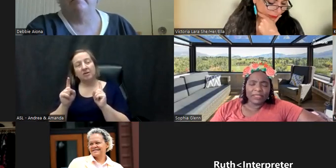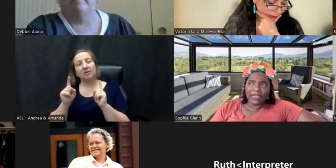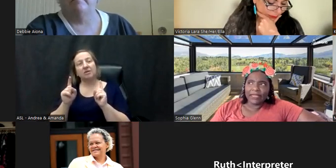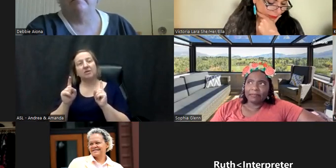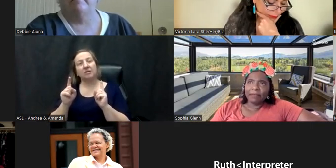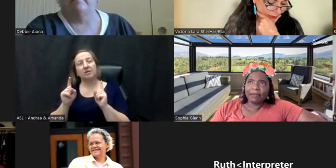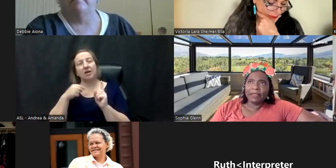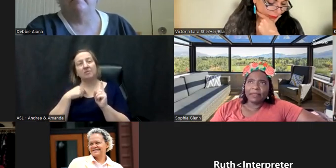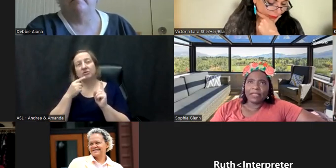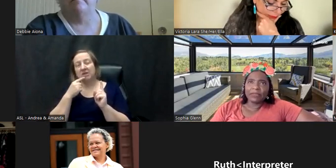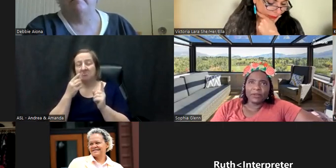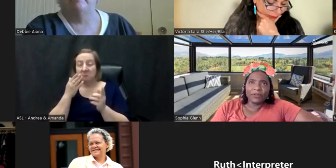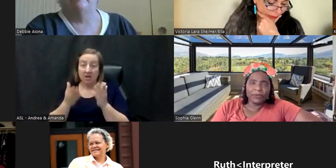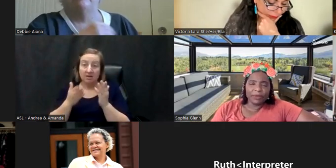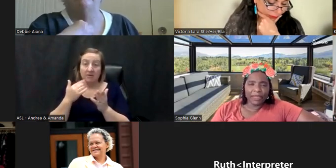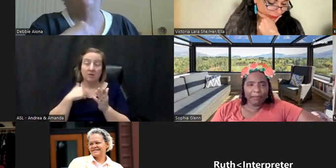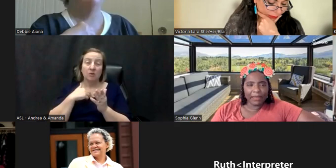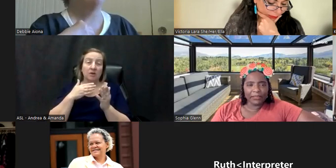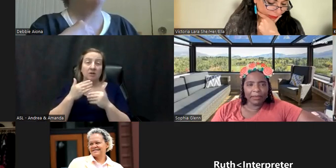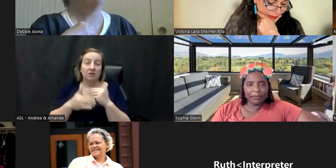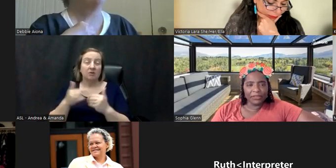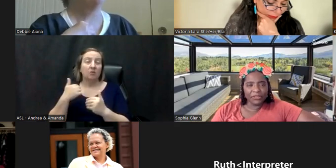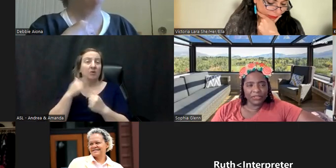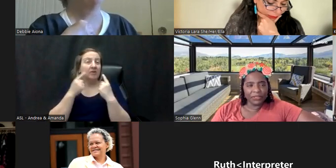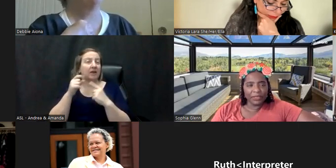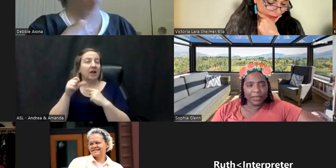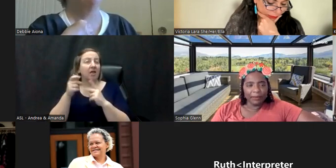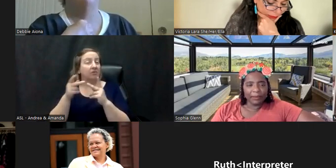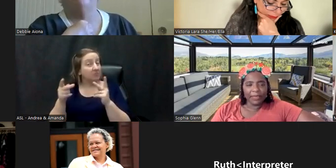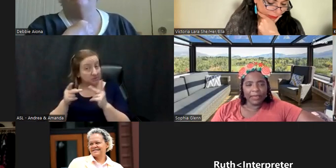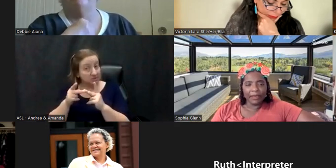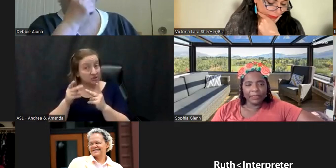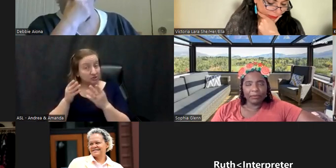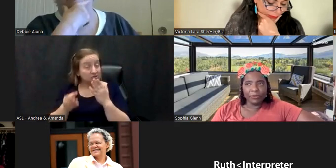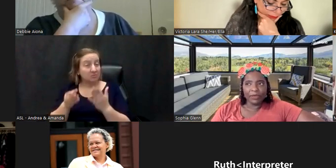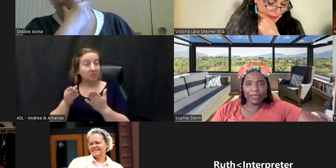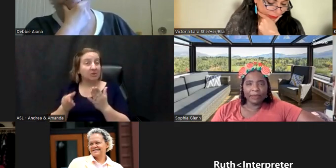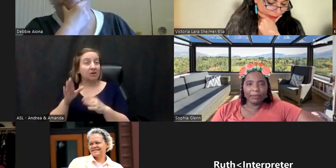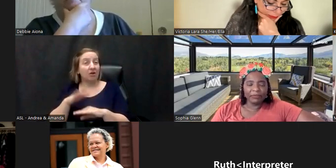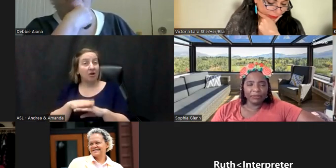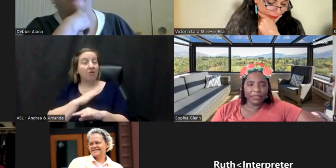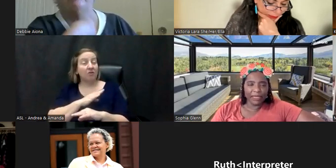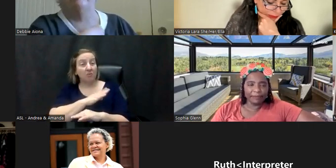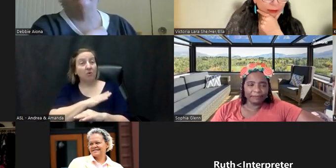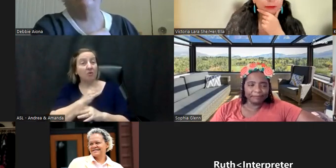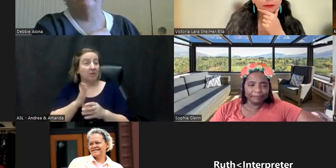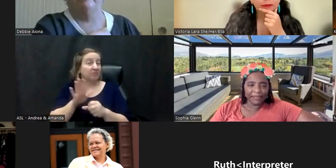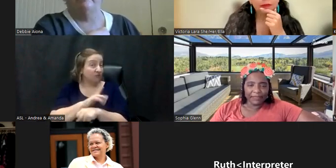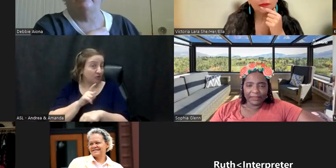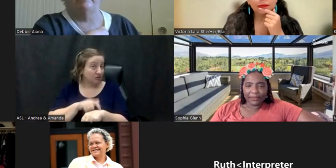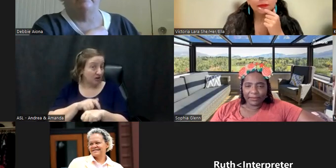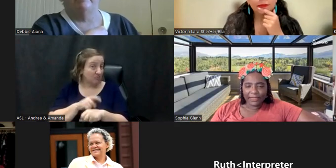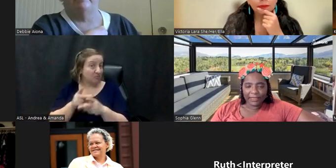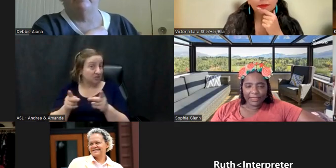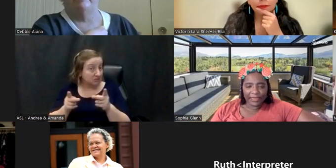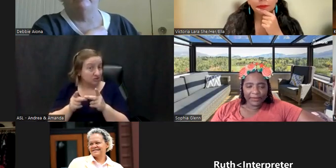I'm just saying that maybe as we go through, we think about some other positions maybe on the board that might be full time.